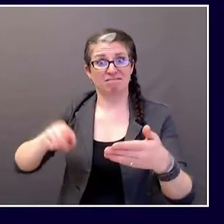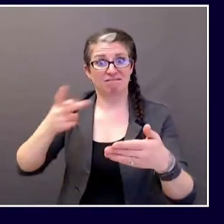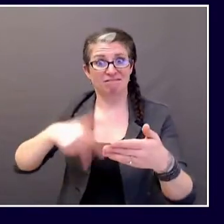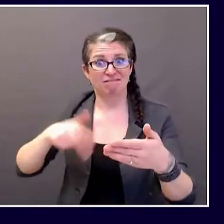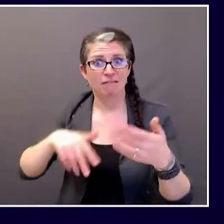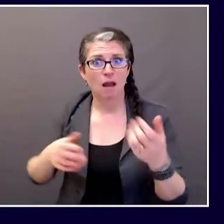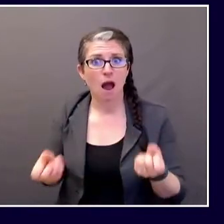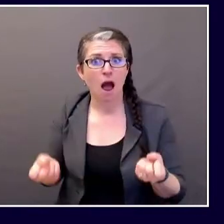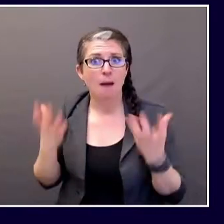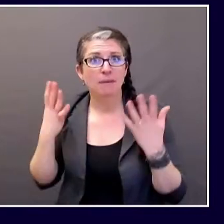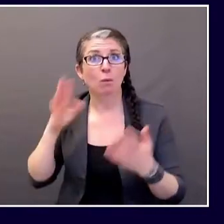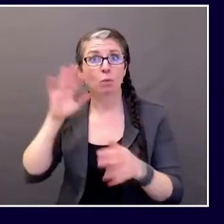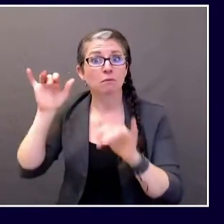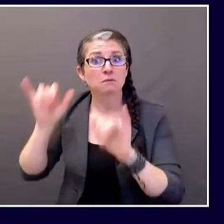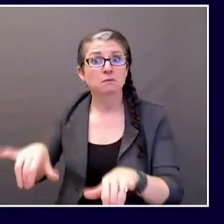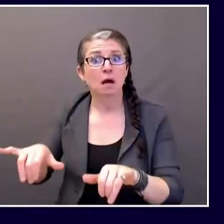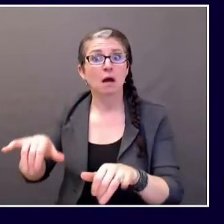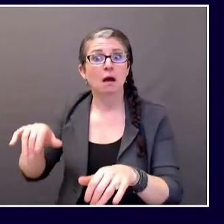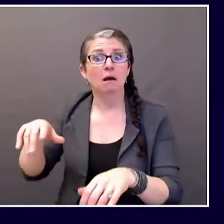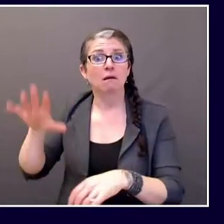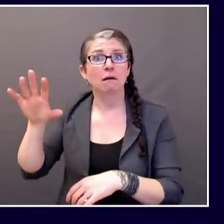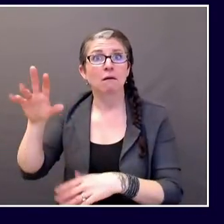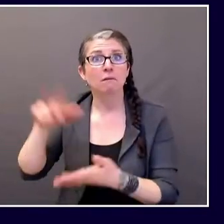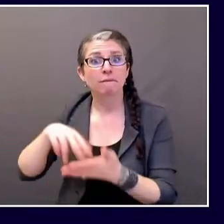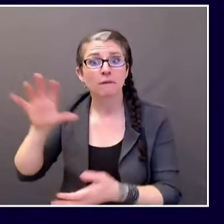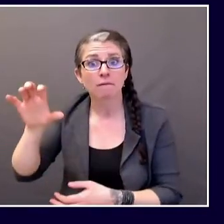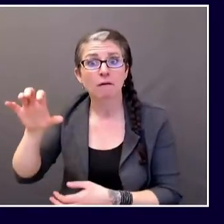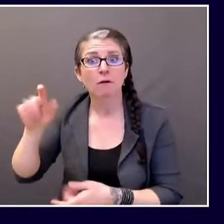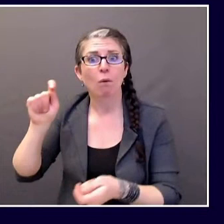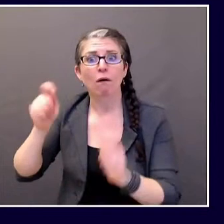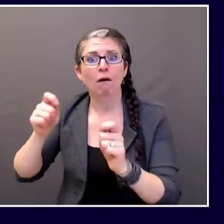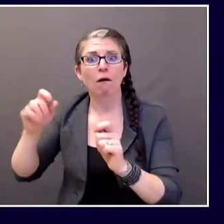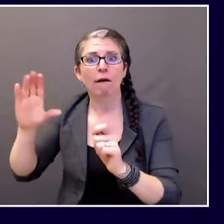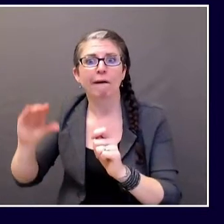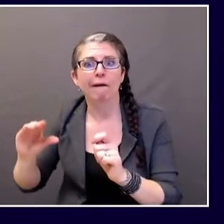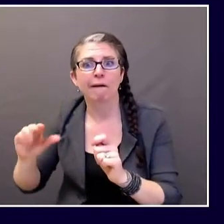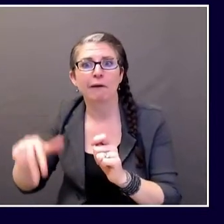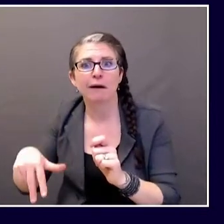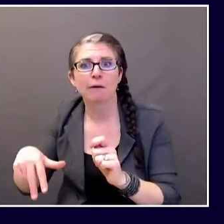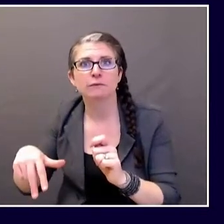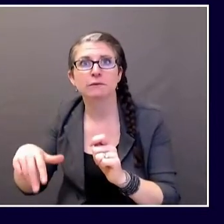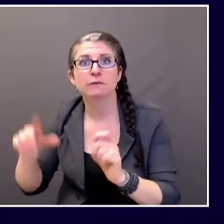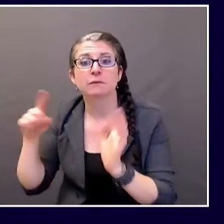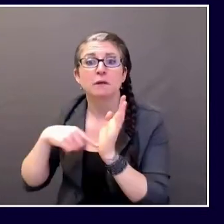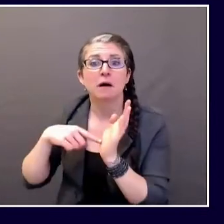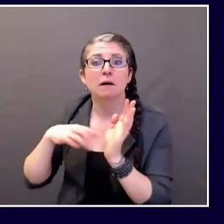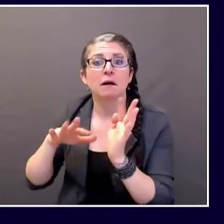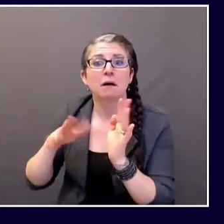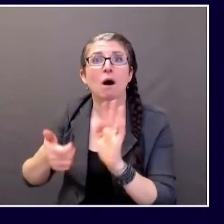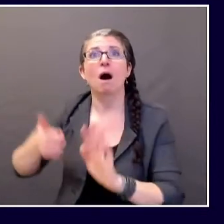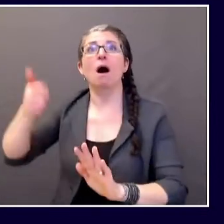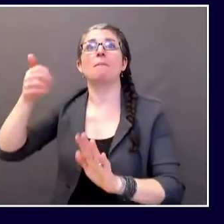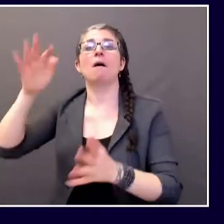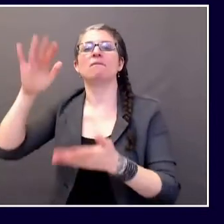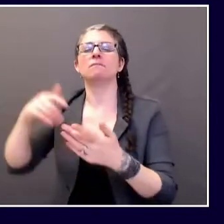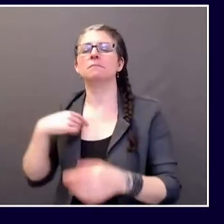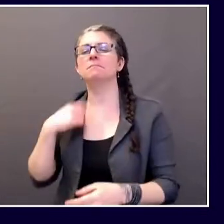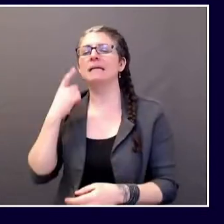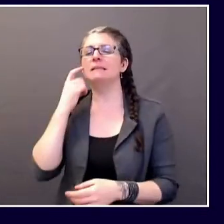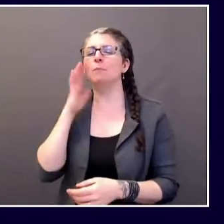get more clarity on what that supply looks like. We know it will likely go down. What we're trying to understand is by how